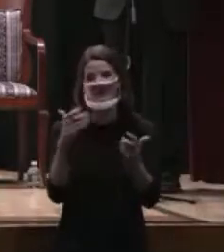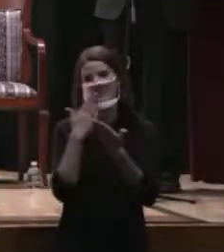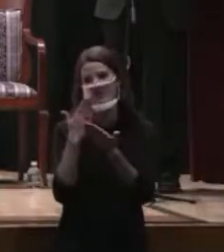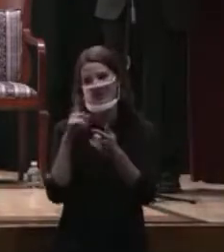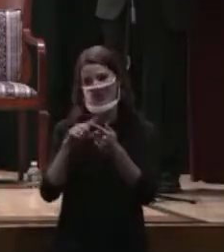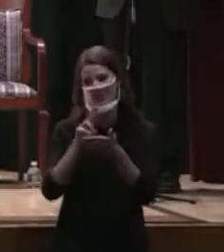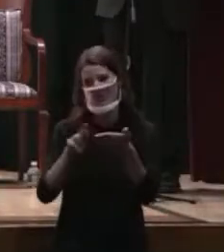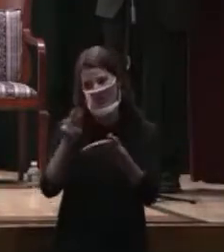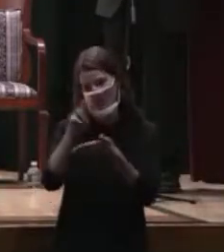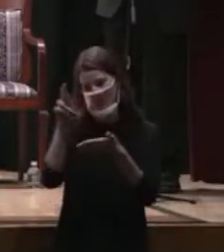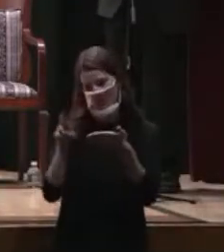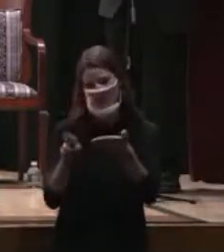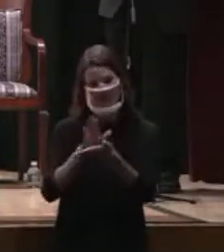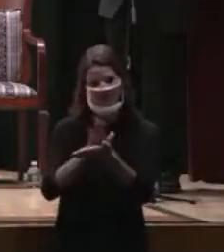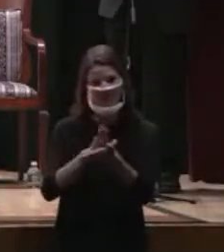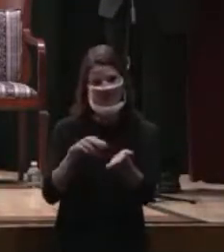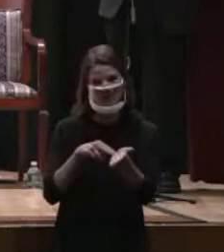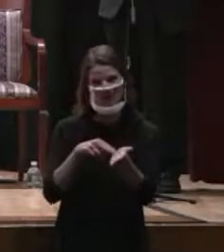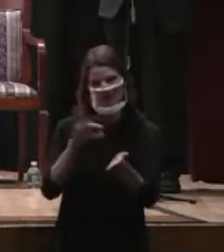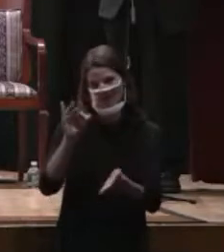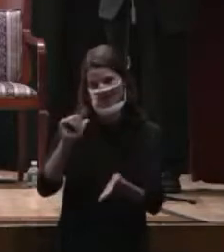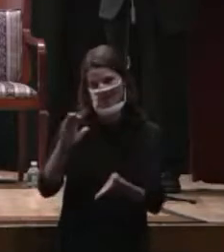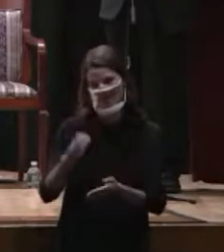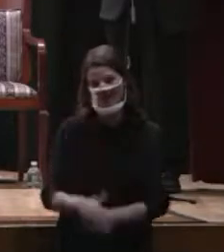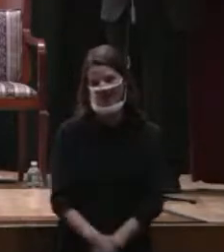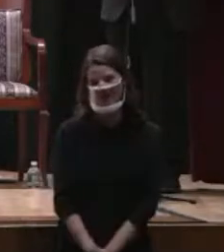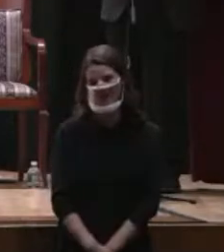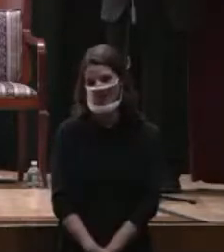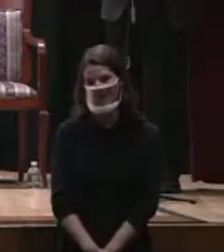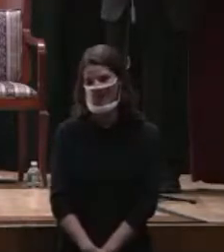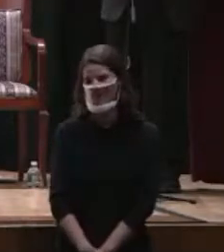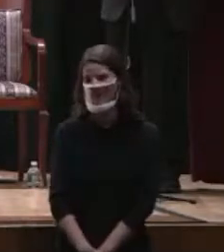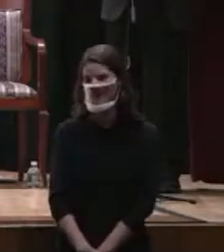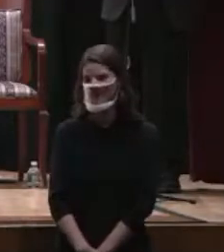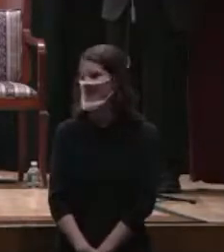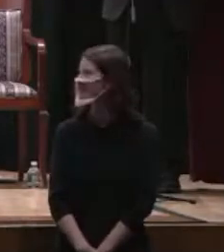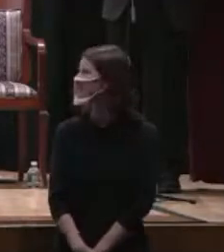to the University of Rochester School of Nursing faculty.